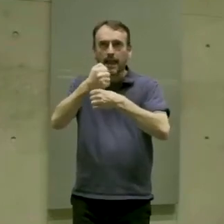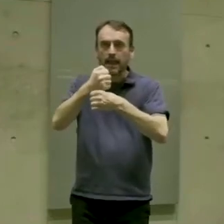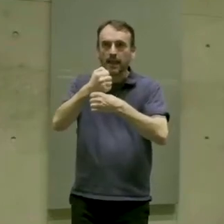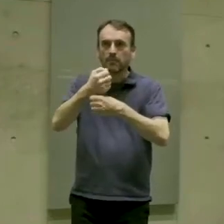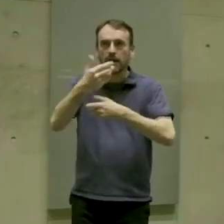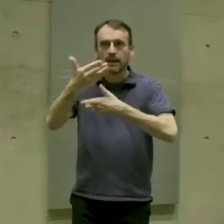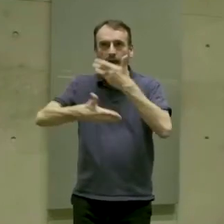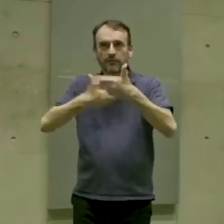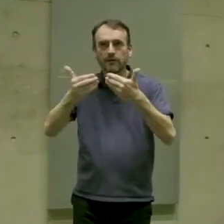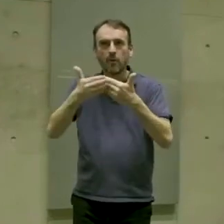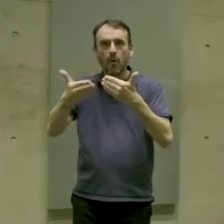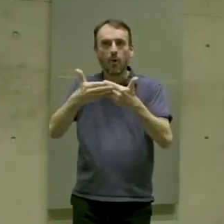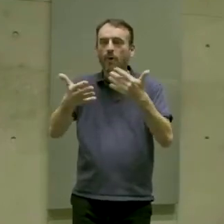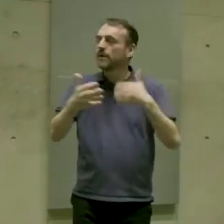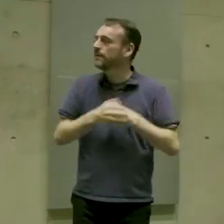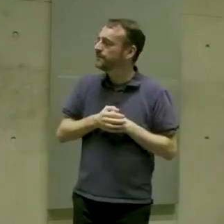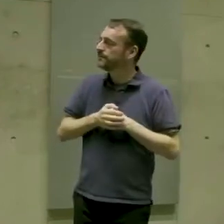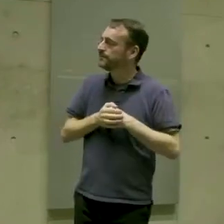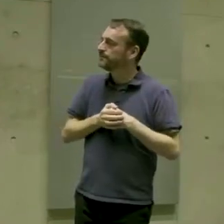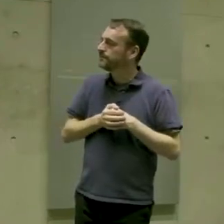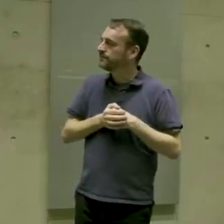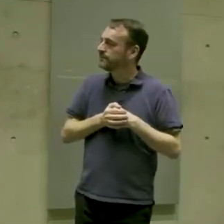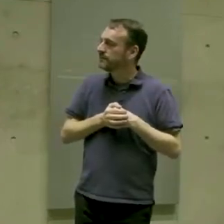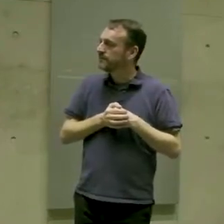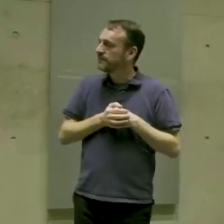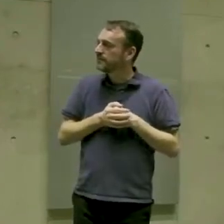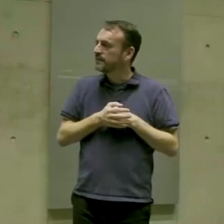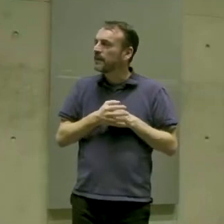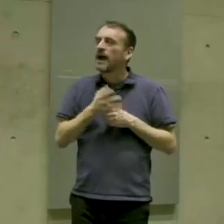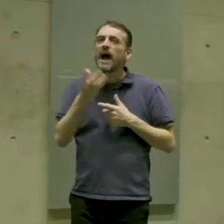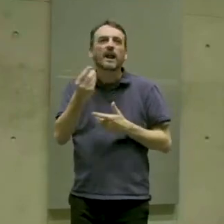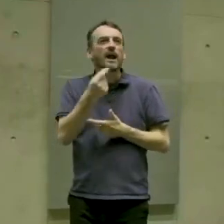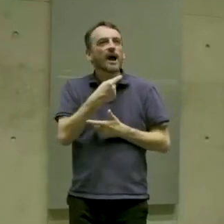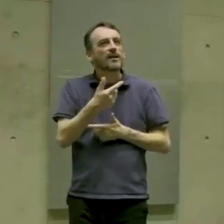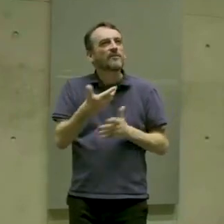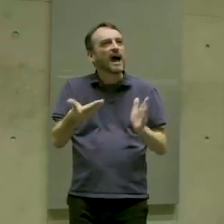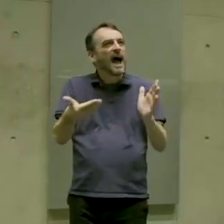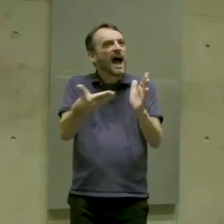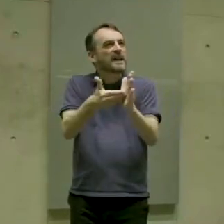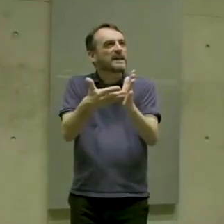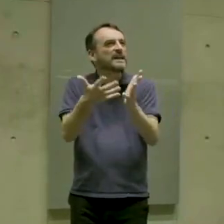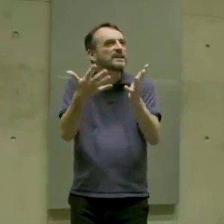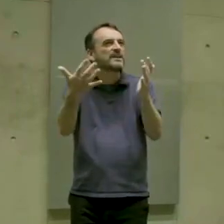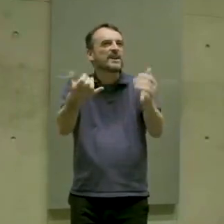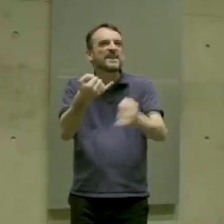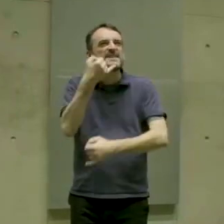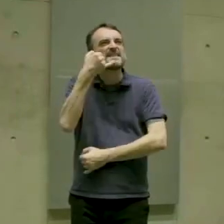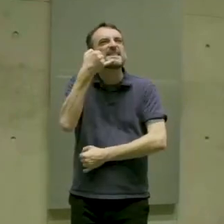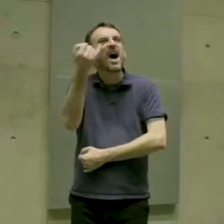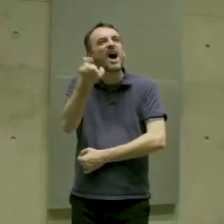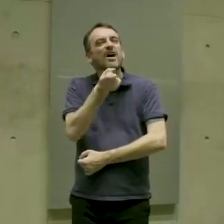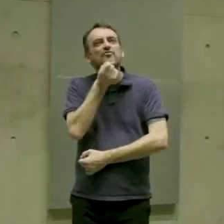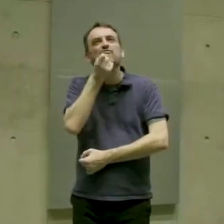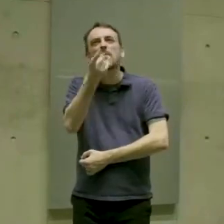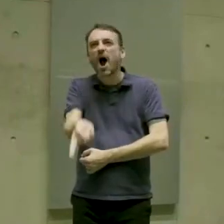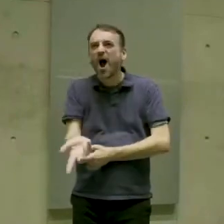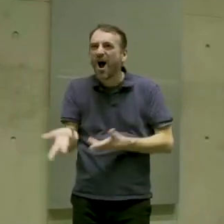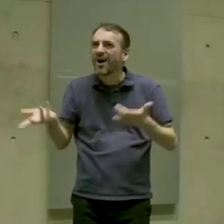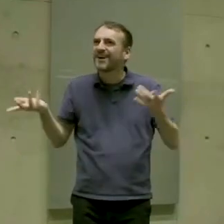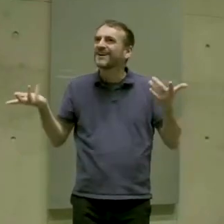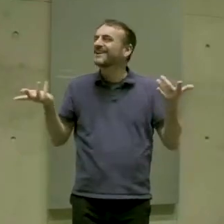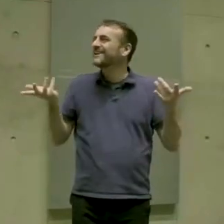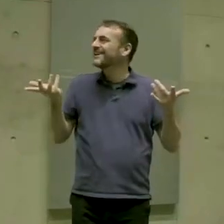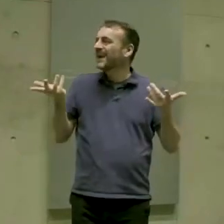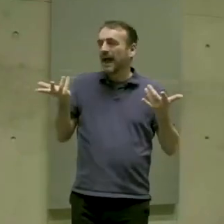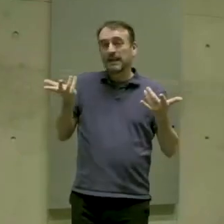I found myself adding sort of snide remarks. We'd make a choice that the Institute might deem wrong, even though it wouldn't maybe be wrong in the